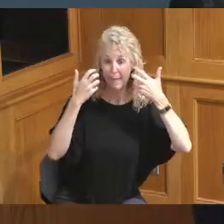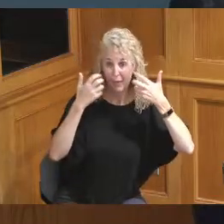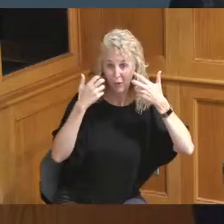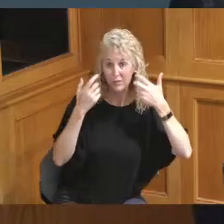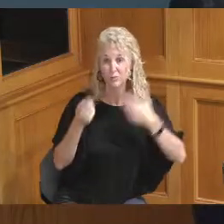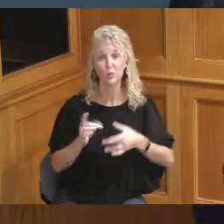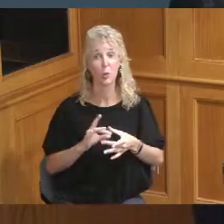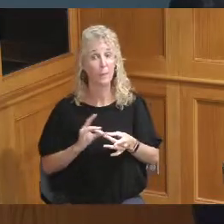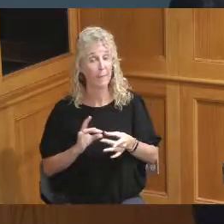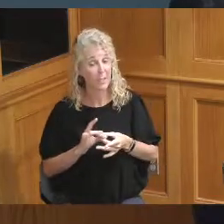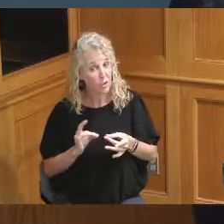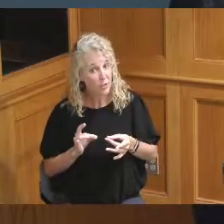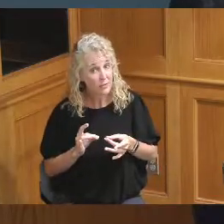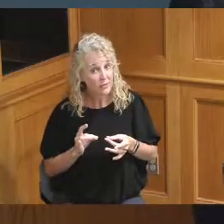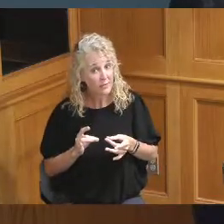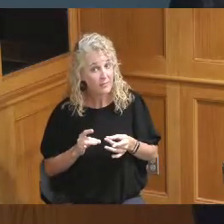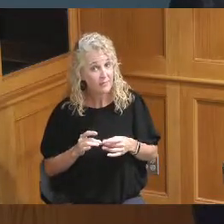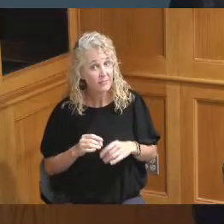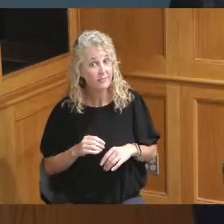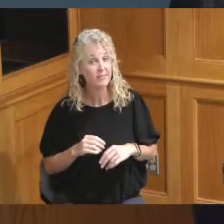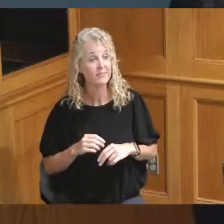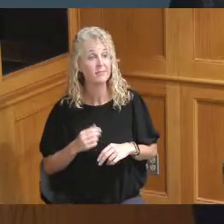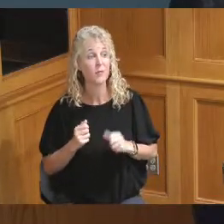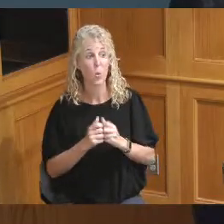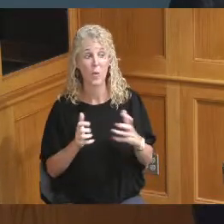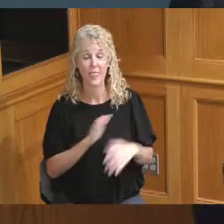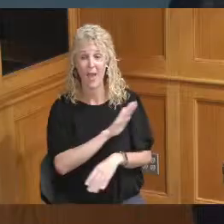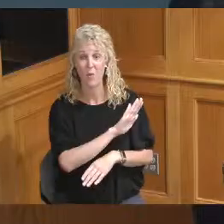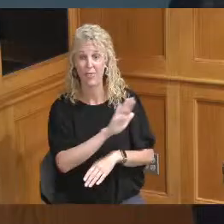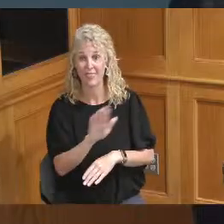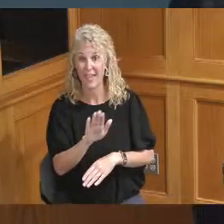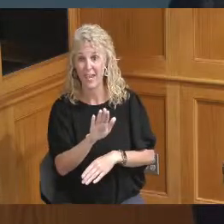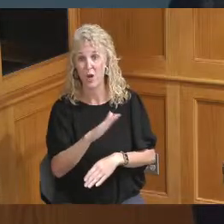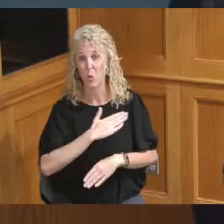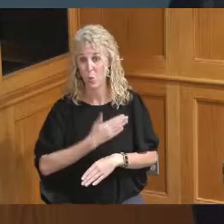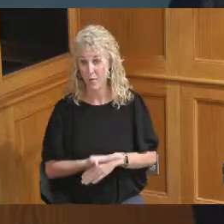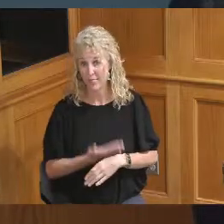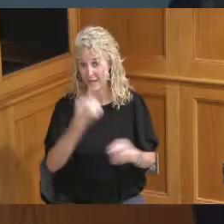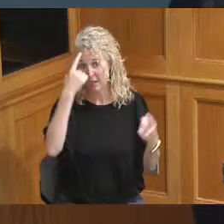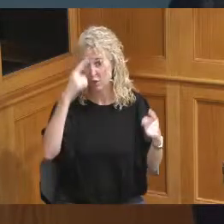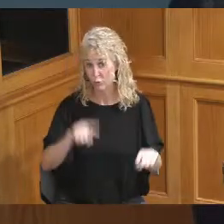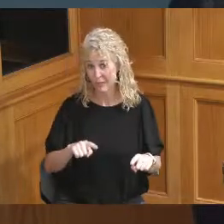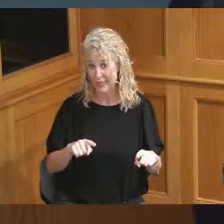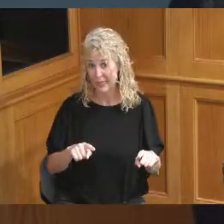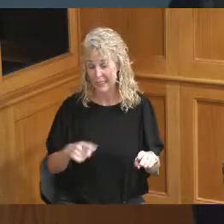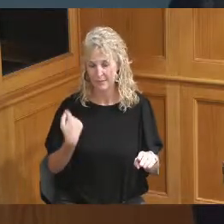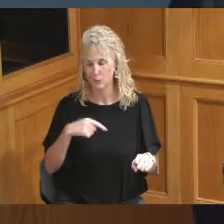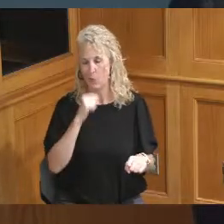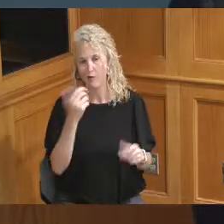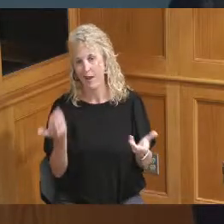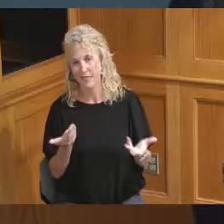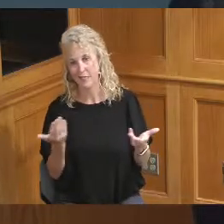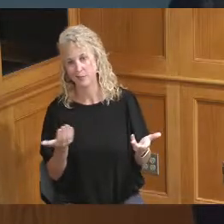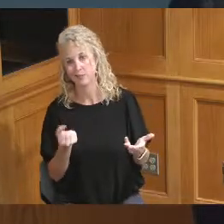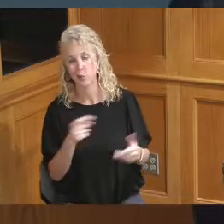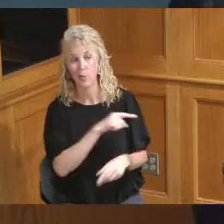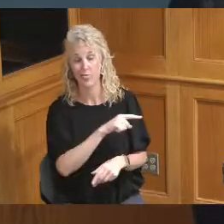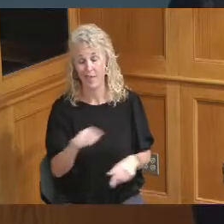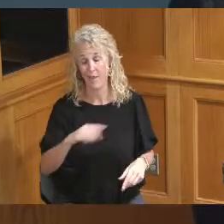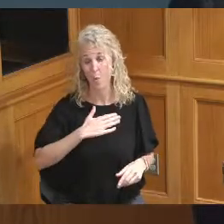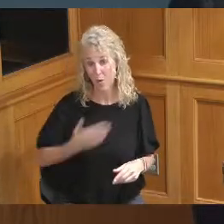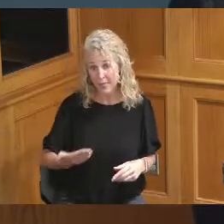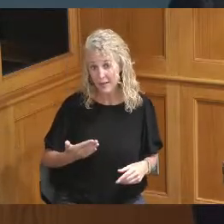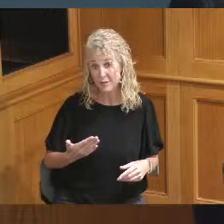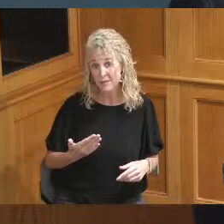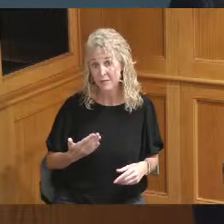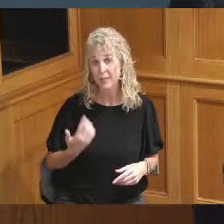say, we could not be sitting here without the Bengals saying yes to the terms of a new lease. And we all know